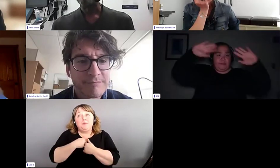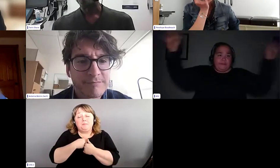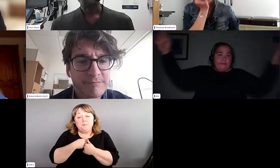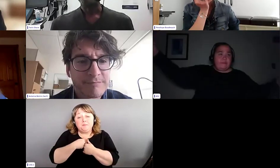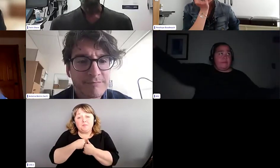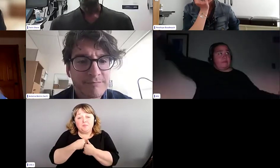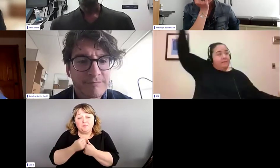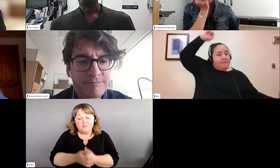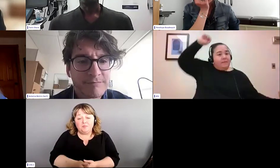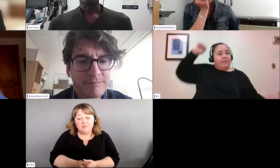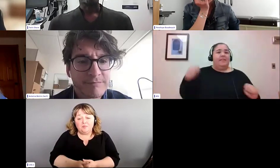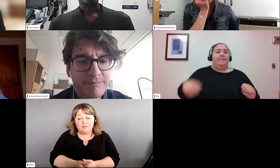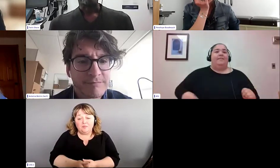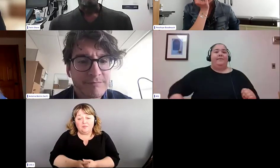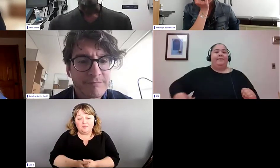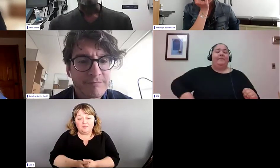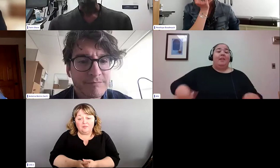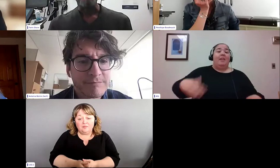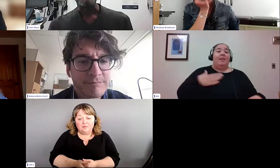My